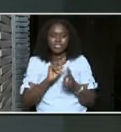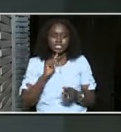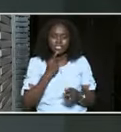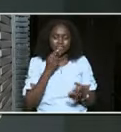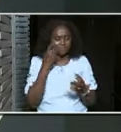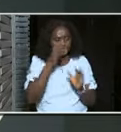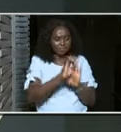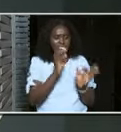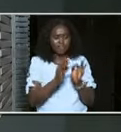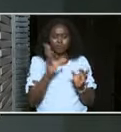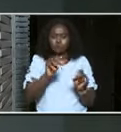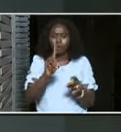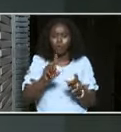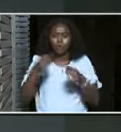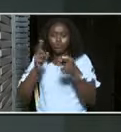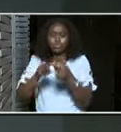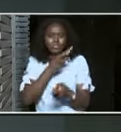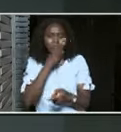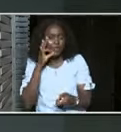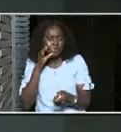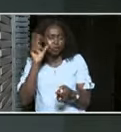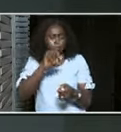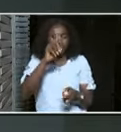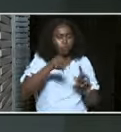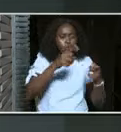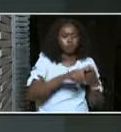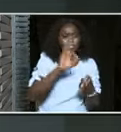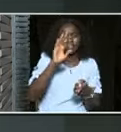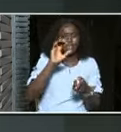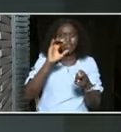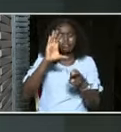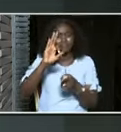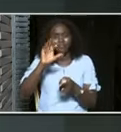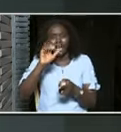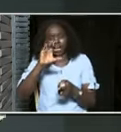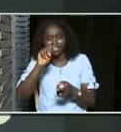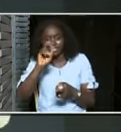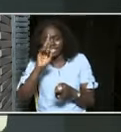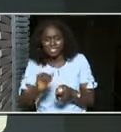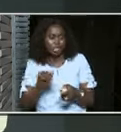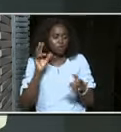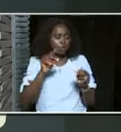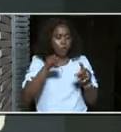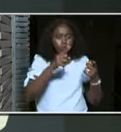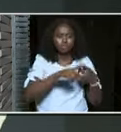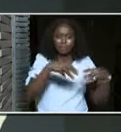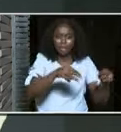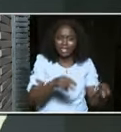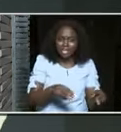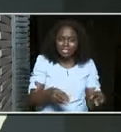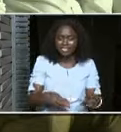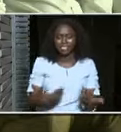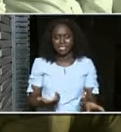out to the farm, nobody goes there to the factory, nobody goes there to buy and sell and so on, huge